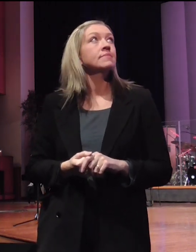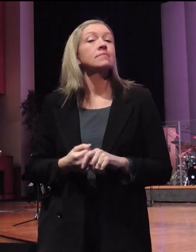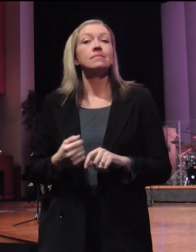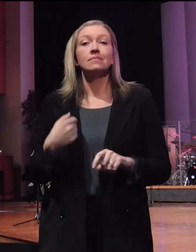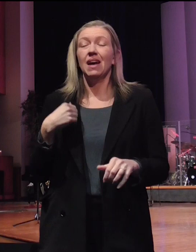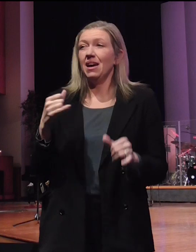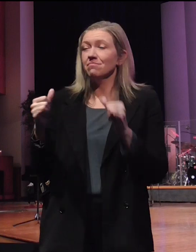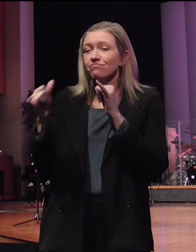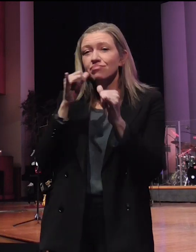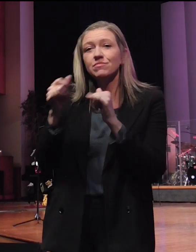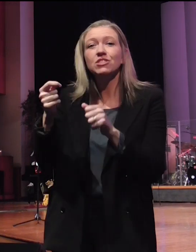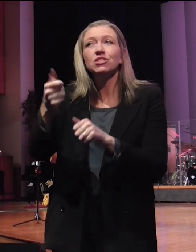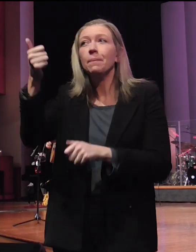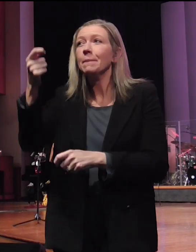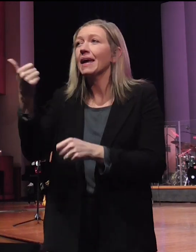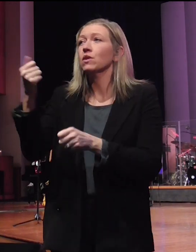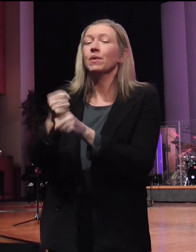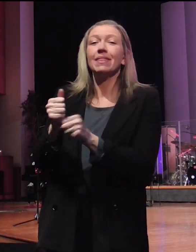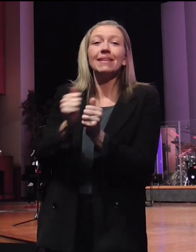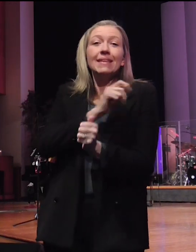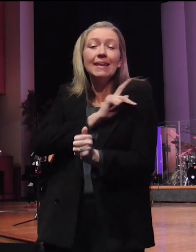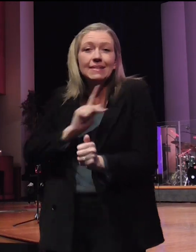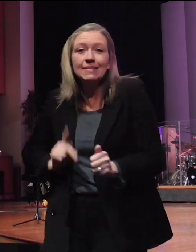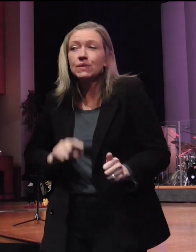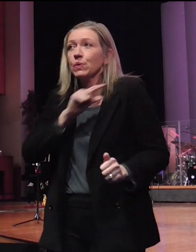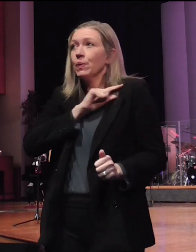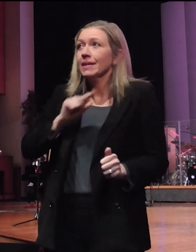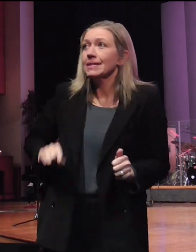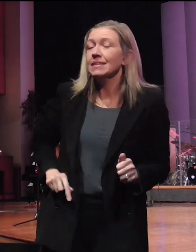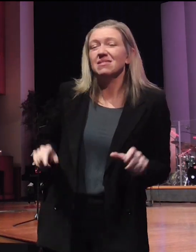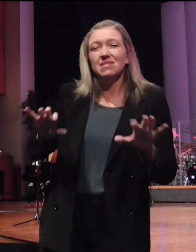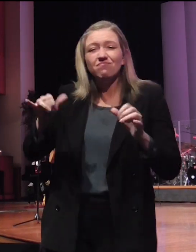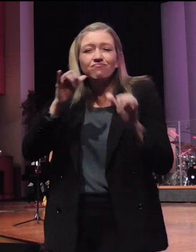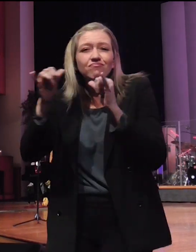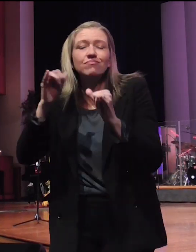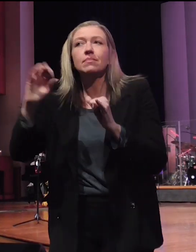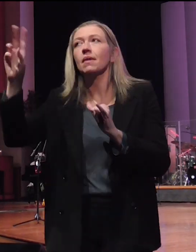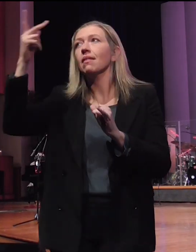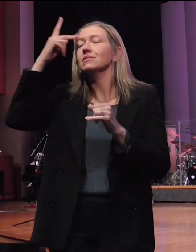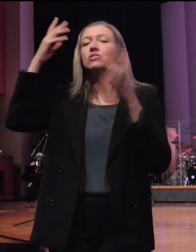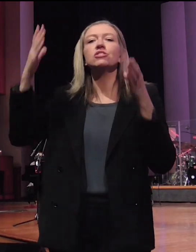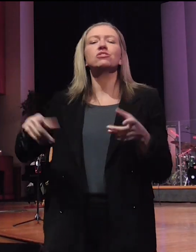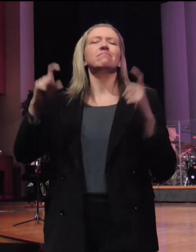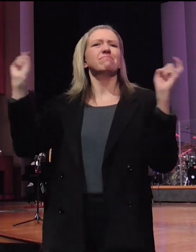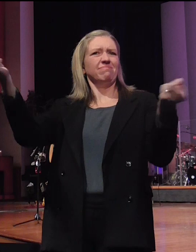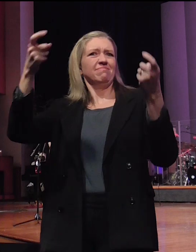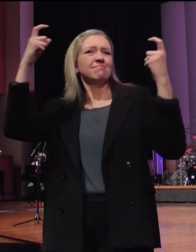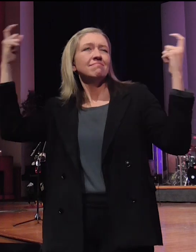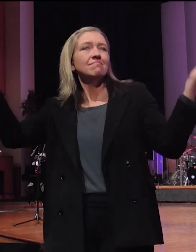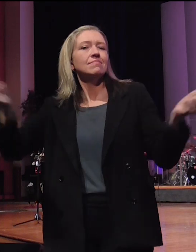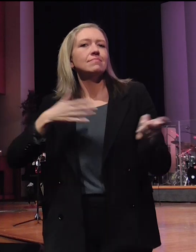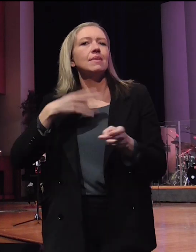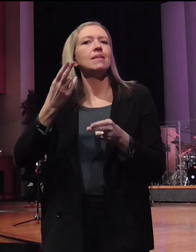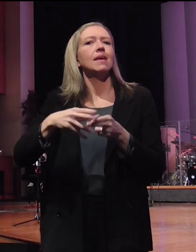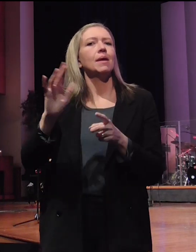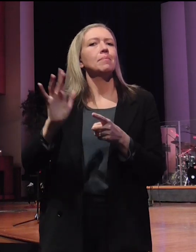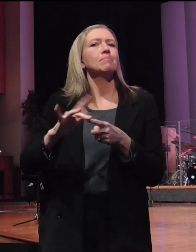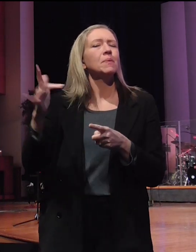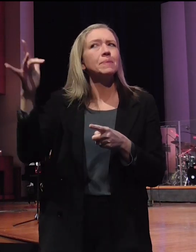I drank champagne with kings and queens. The politicians praised my name.